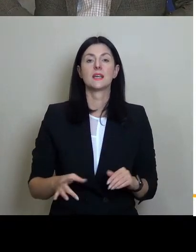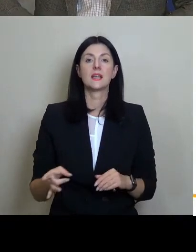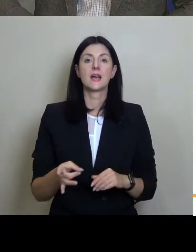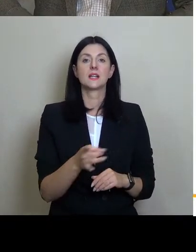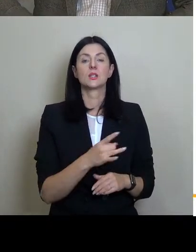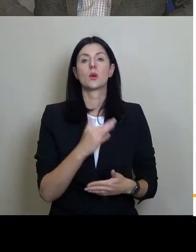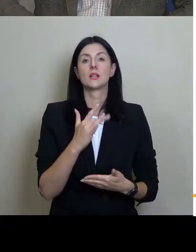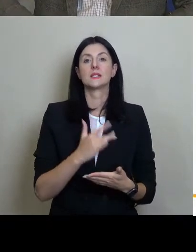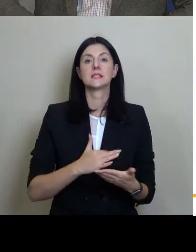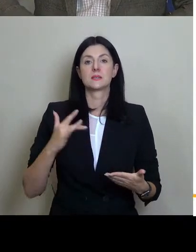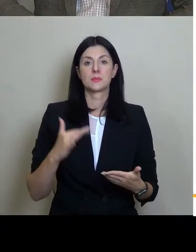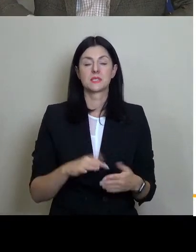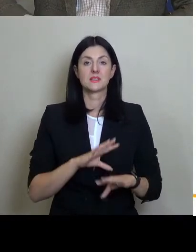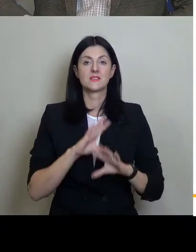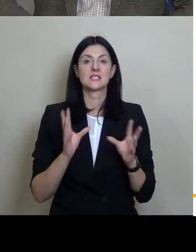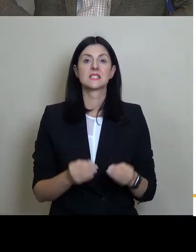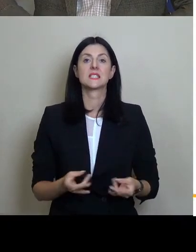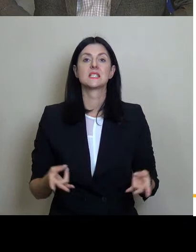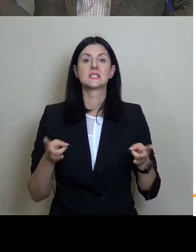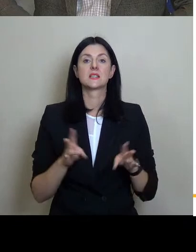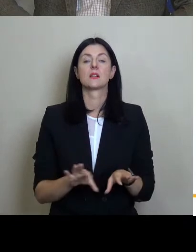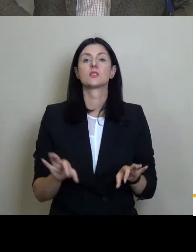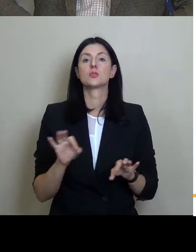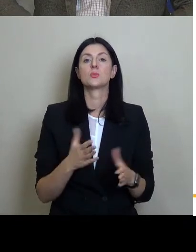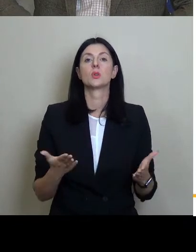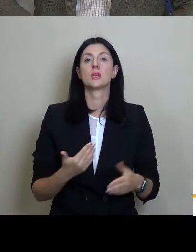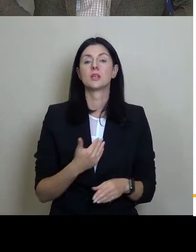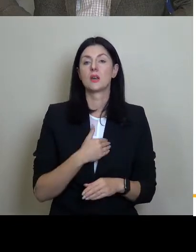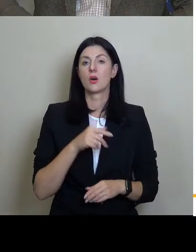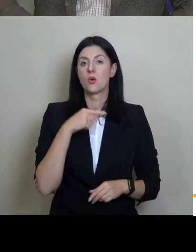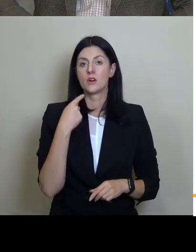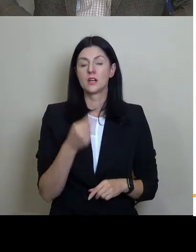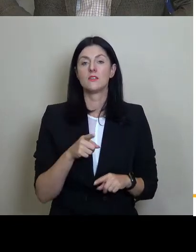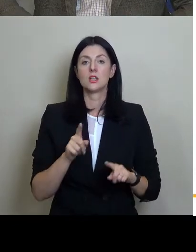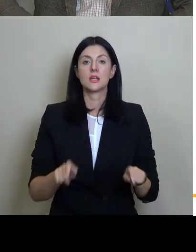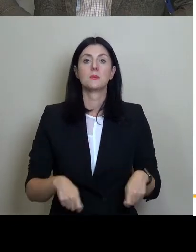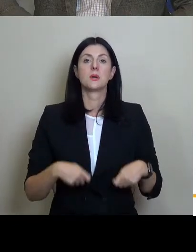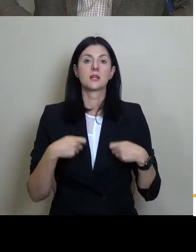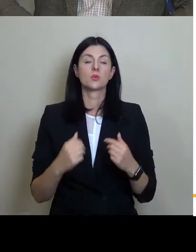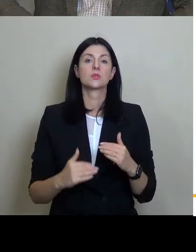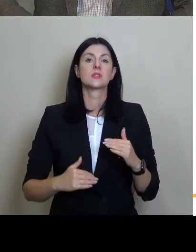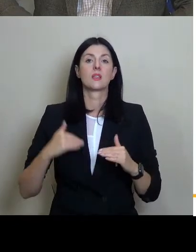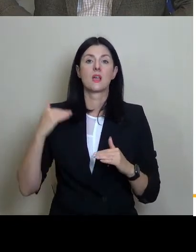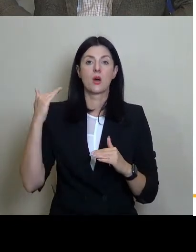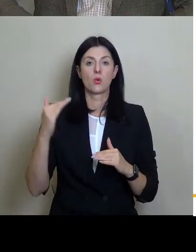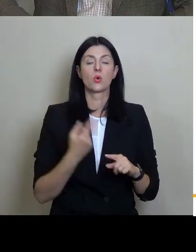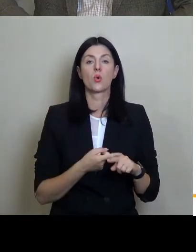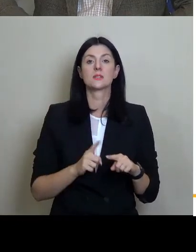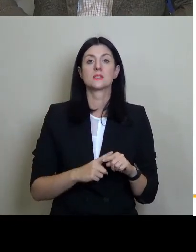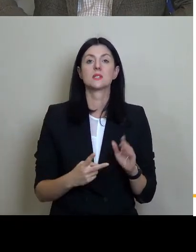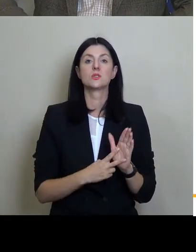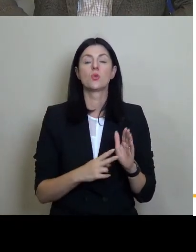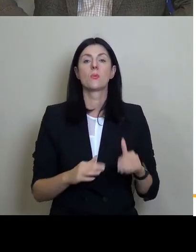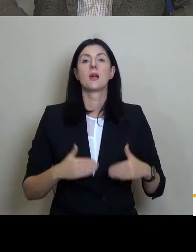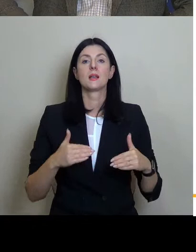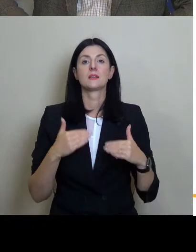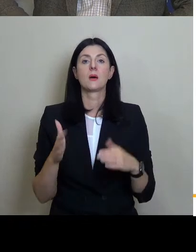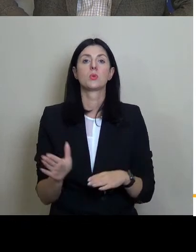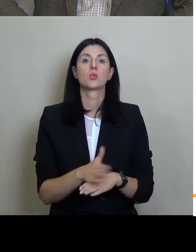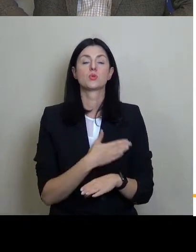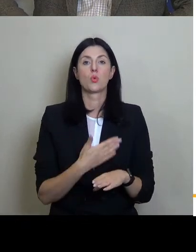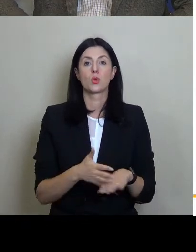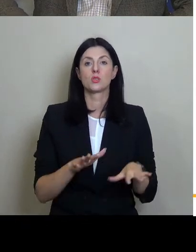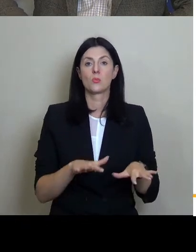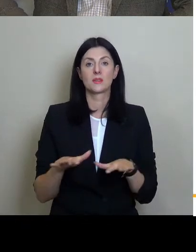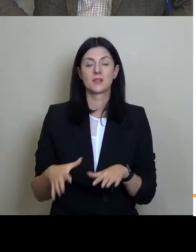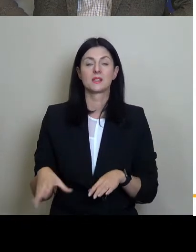distributed on the level of territorial lists. All the remains will move up to the higher level. That's